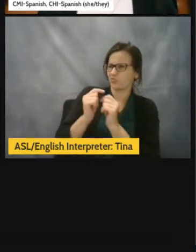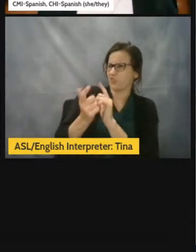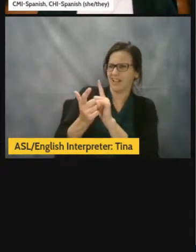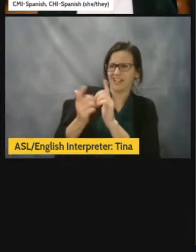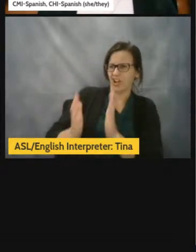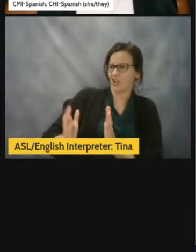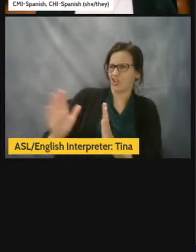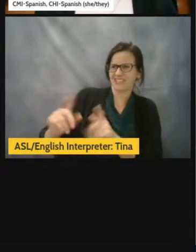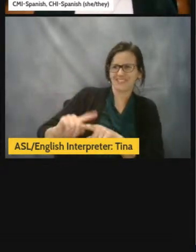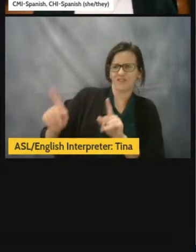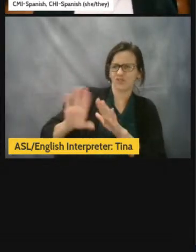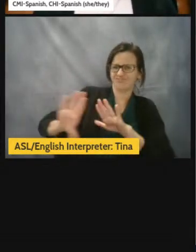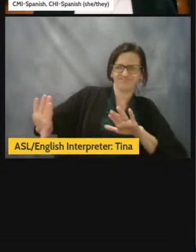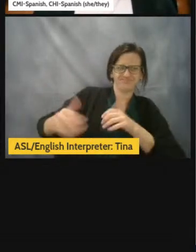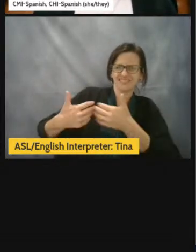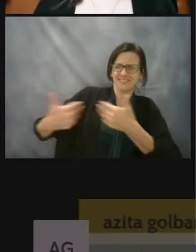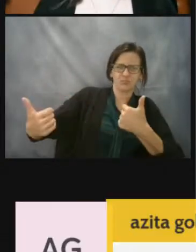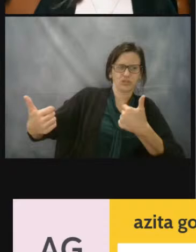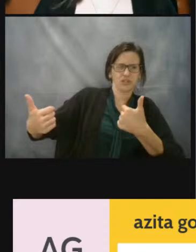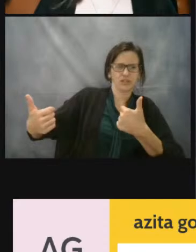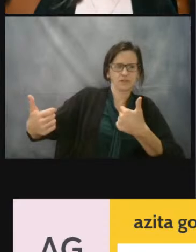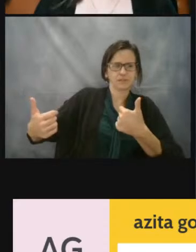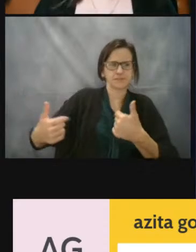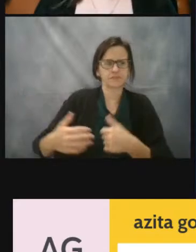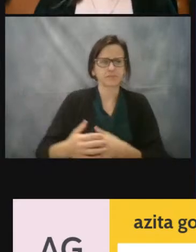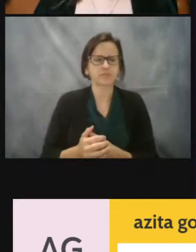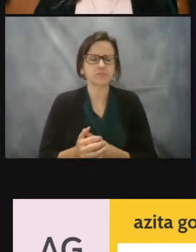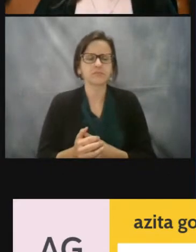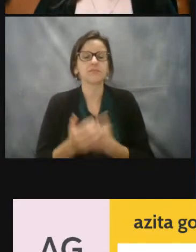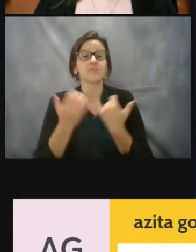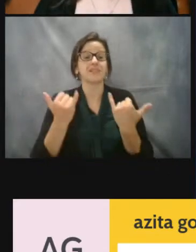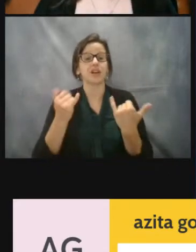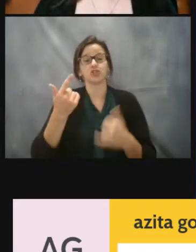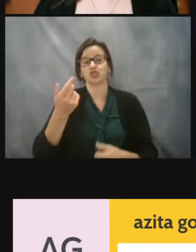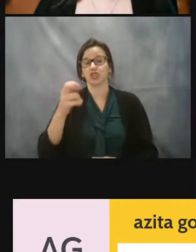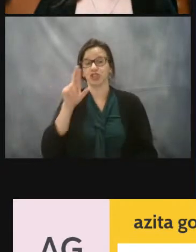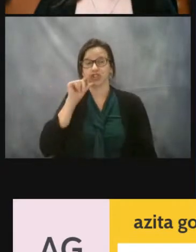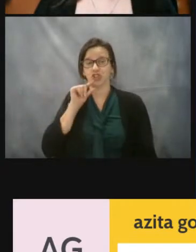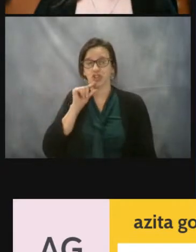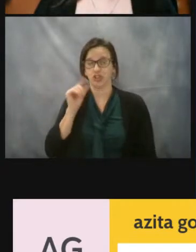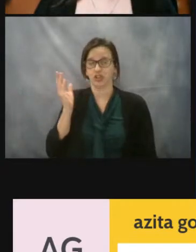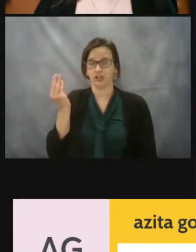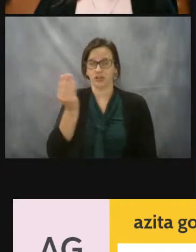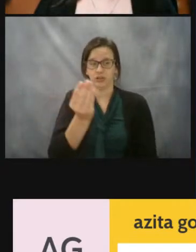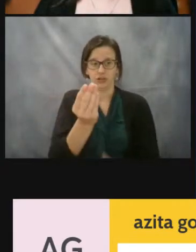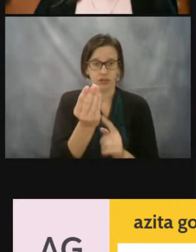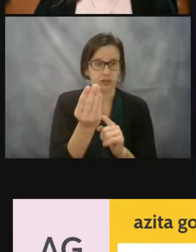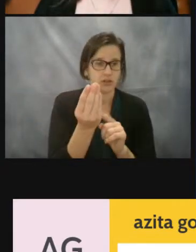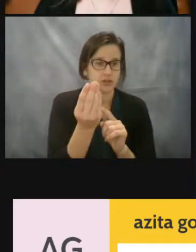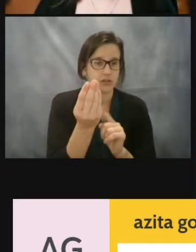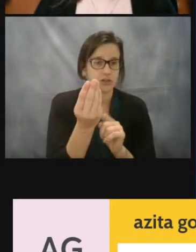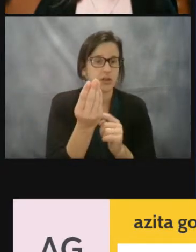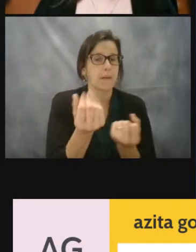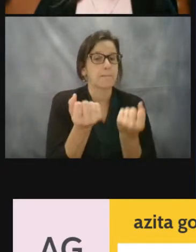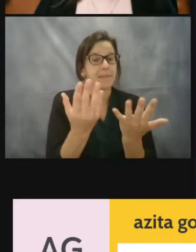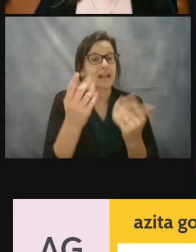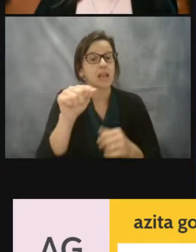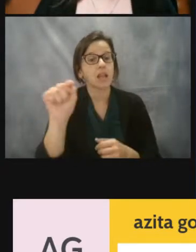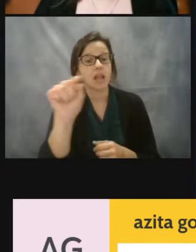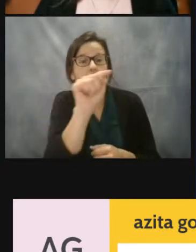okay? But going back to gender, some of you may be saying gender neutral language and gender